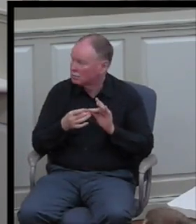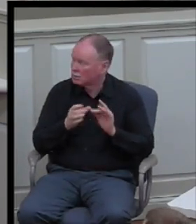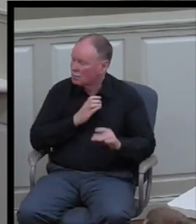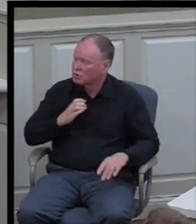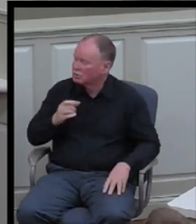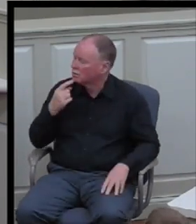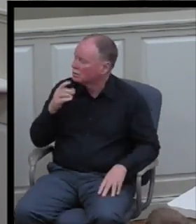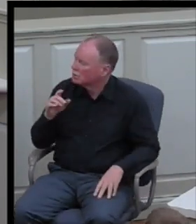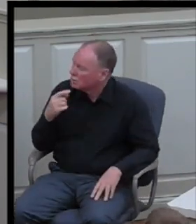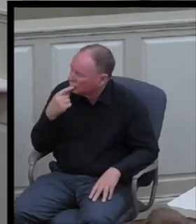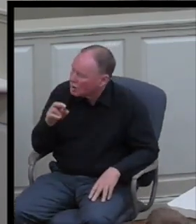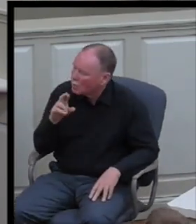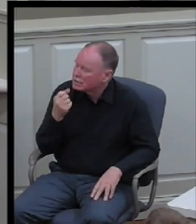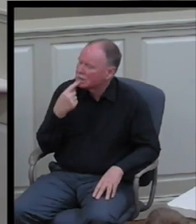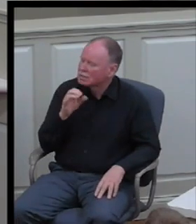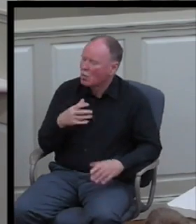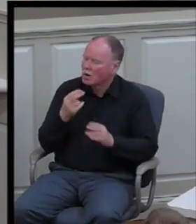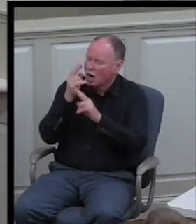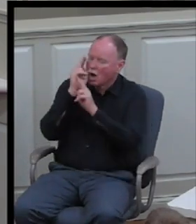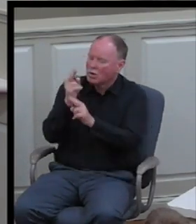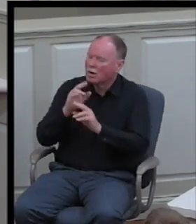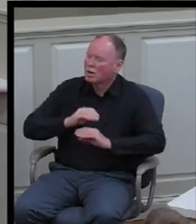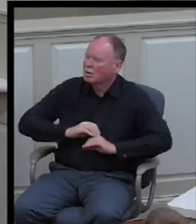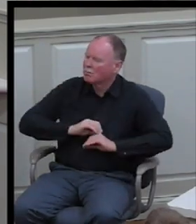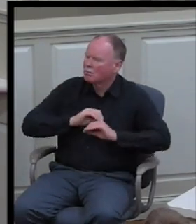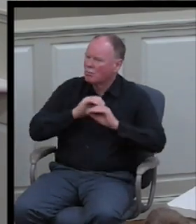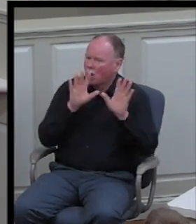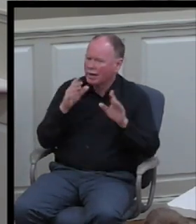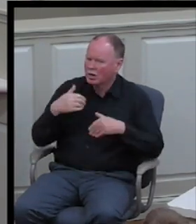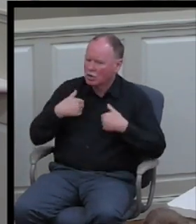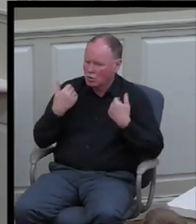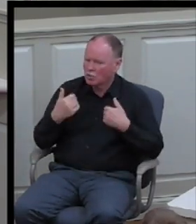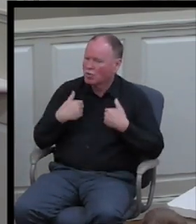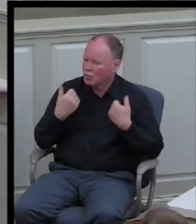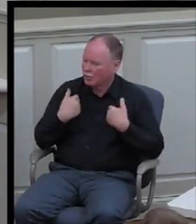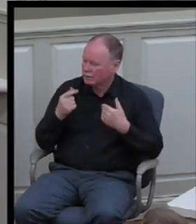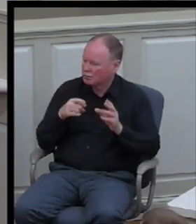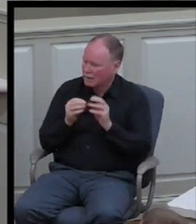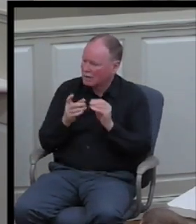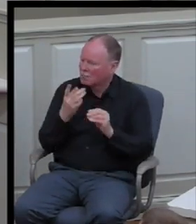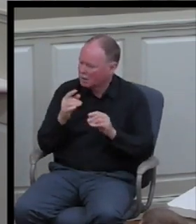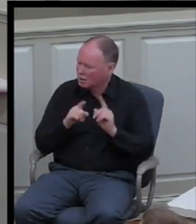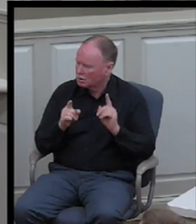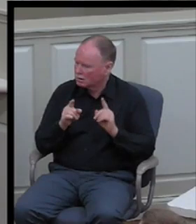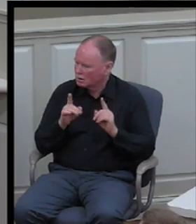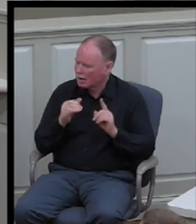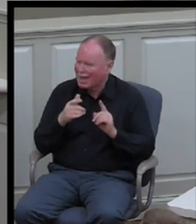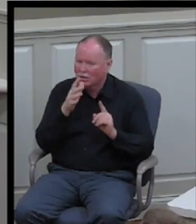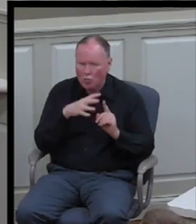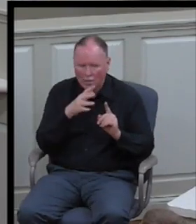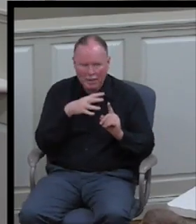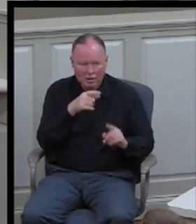didn't honor any of our bright youth this meeting like we've done in other meetings, but I will give a shout out to the